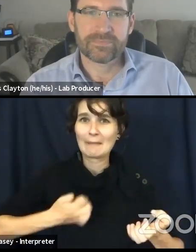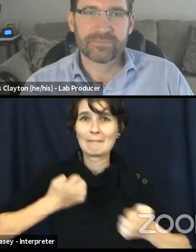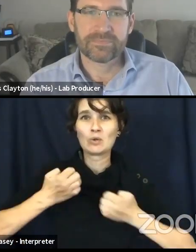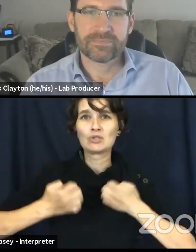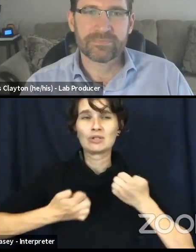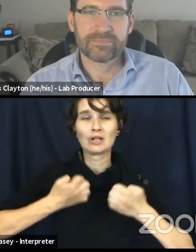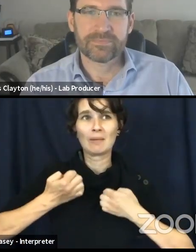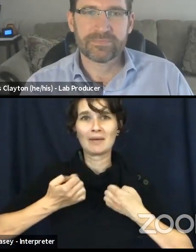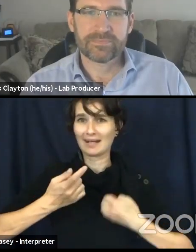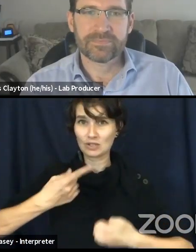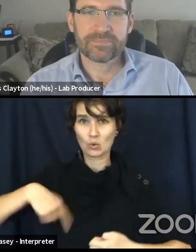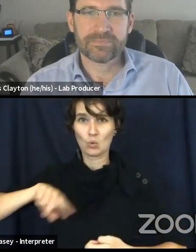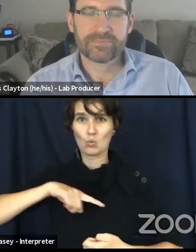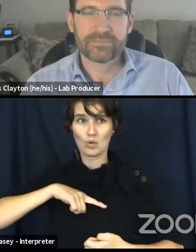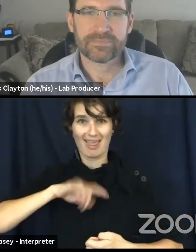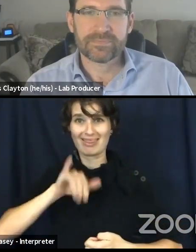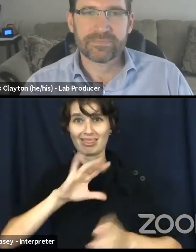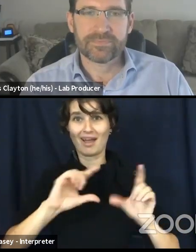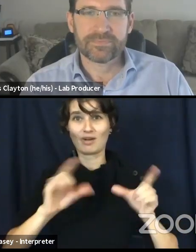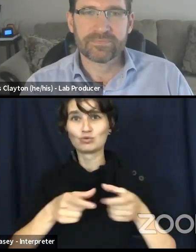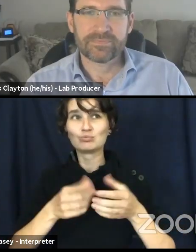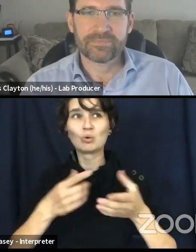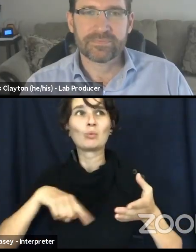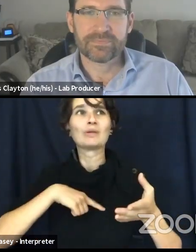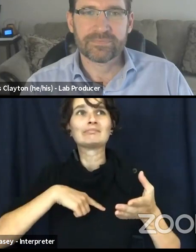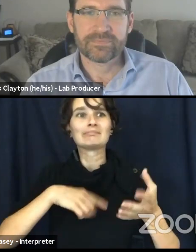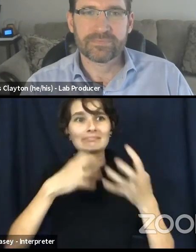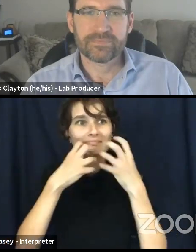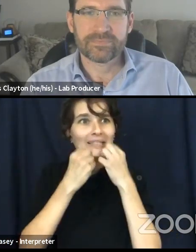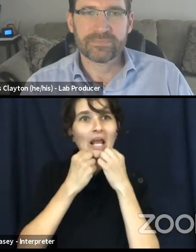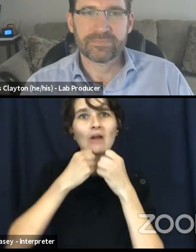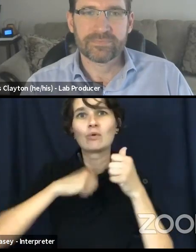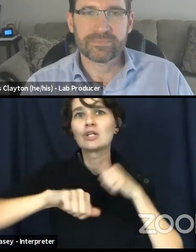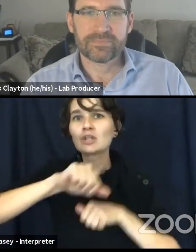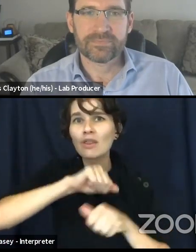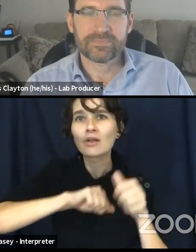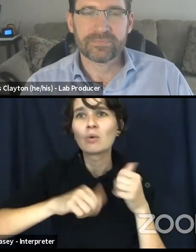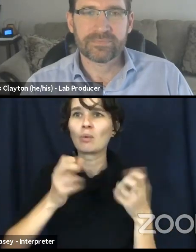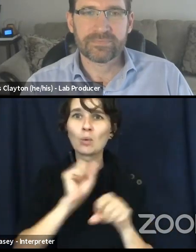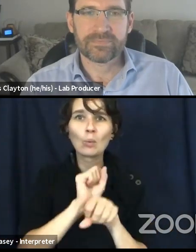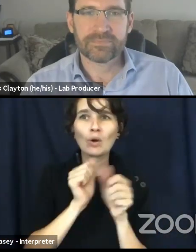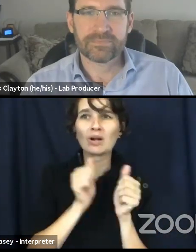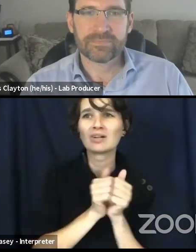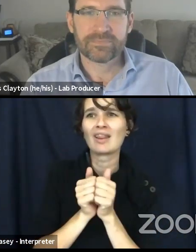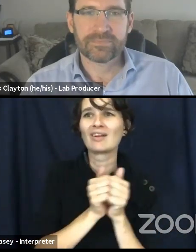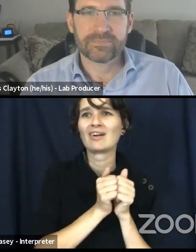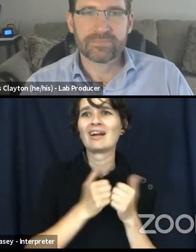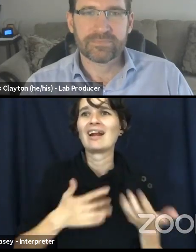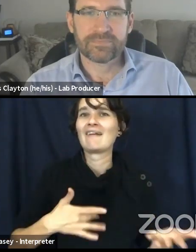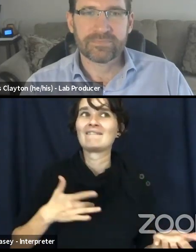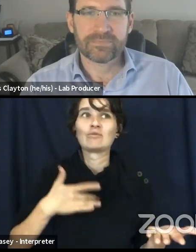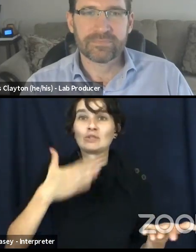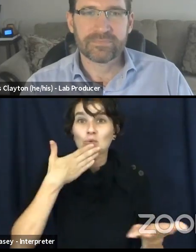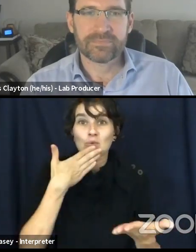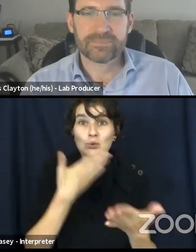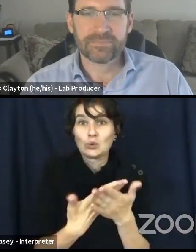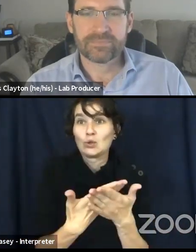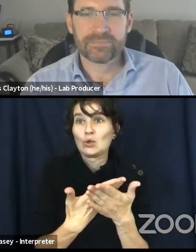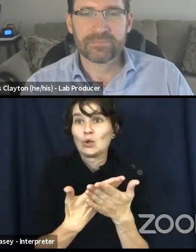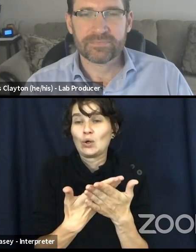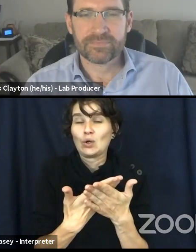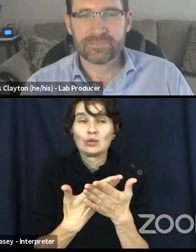other and we cared about working together, and God, it kind of felt so good and rich